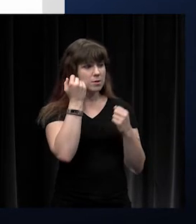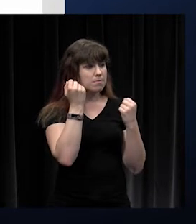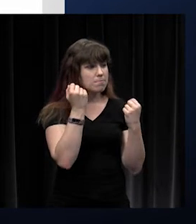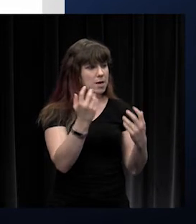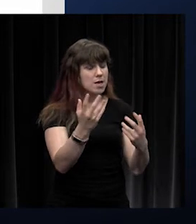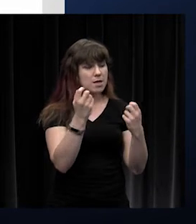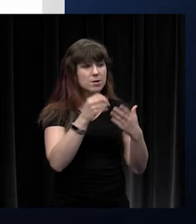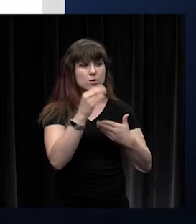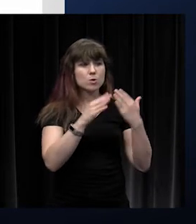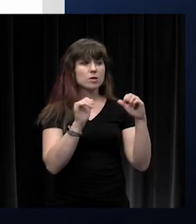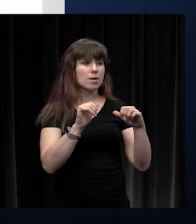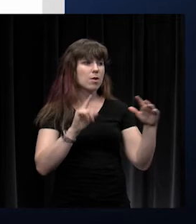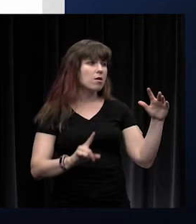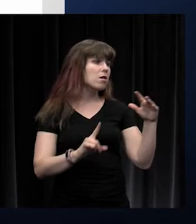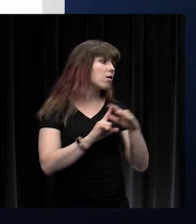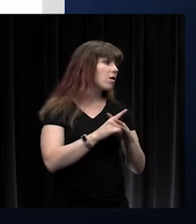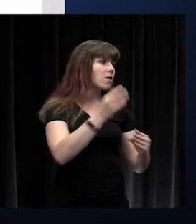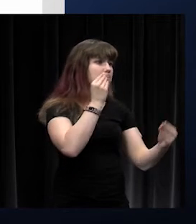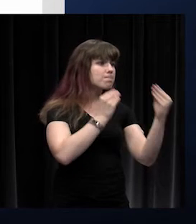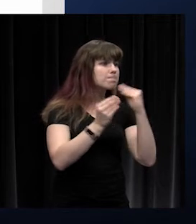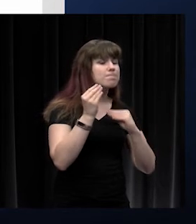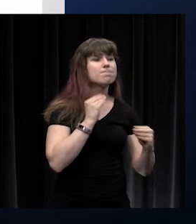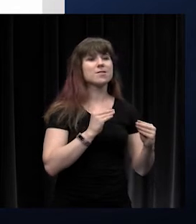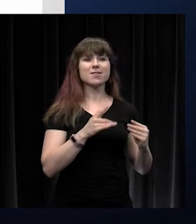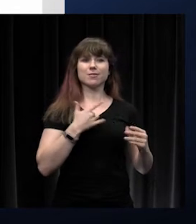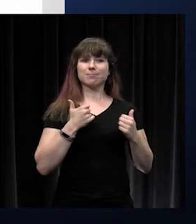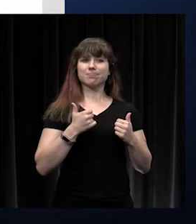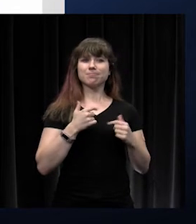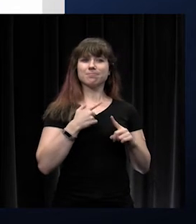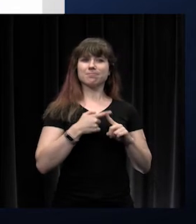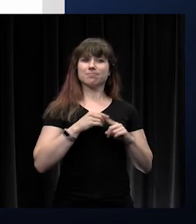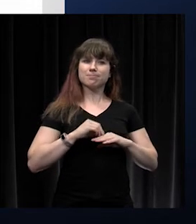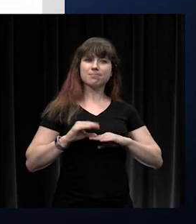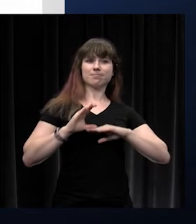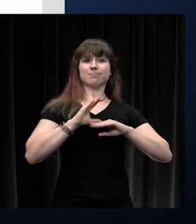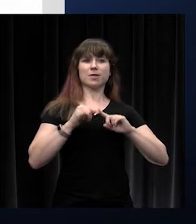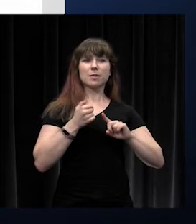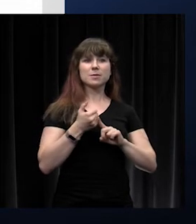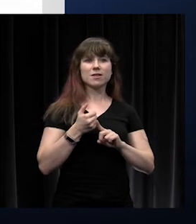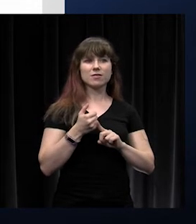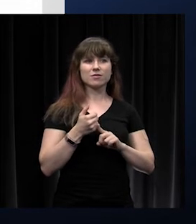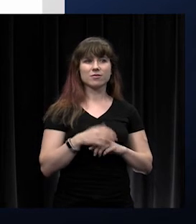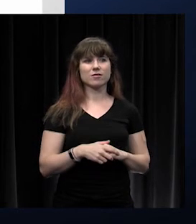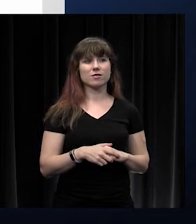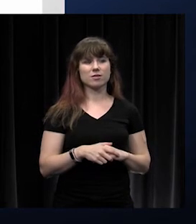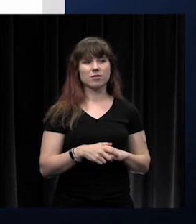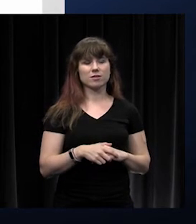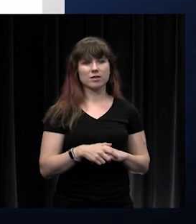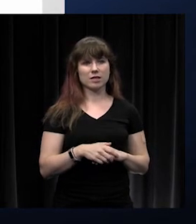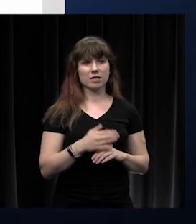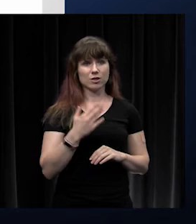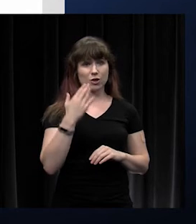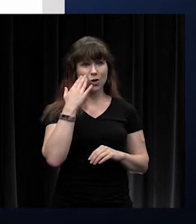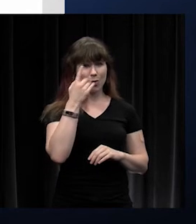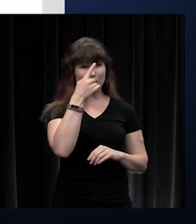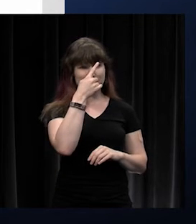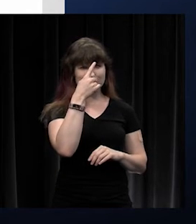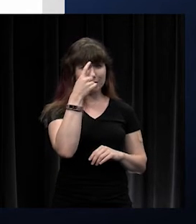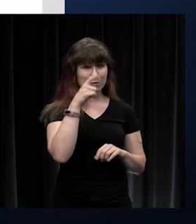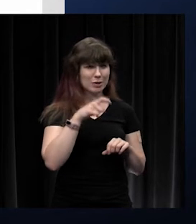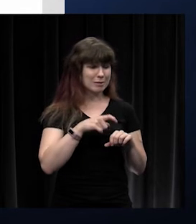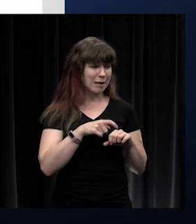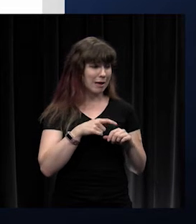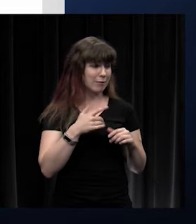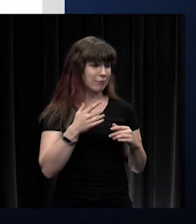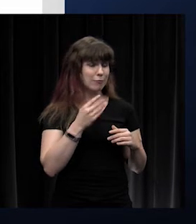about themselves and being prepared for the summertime. You know, it's always such a time of food